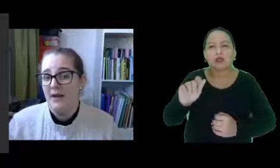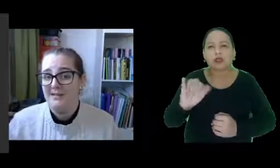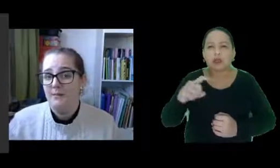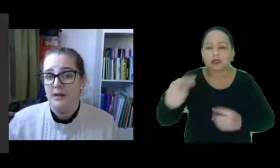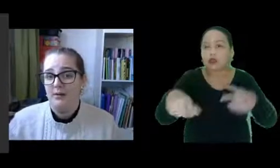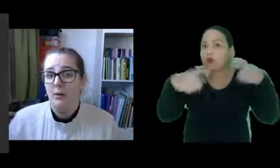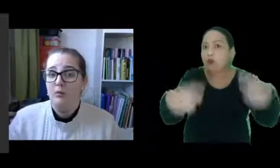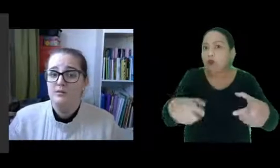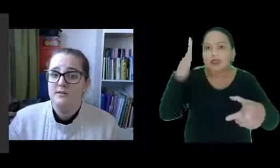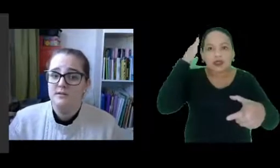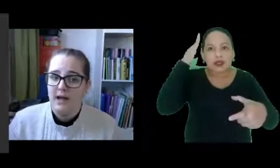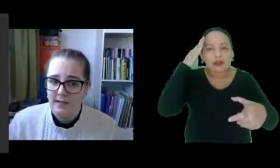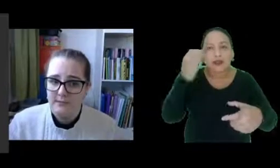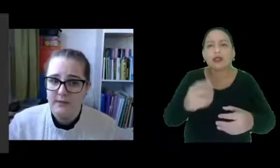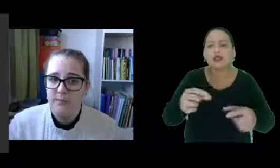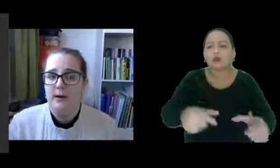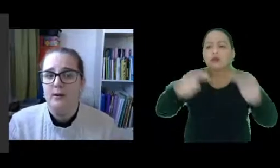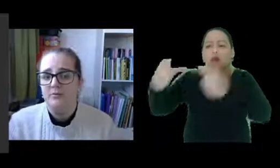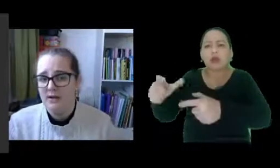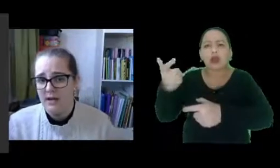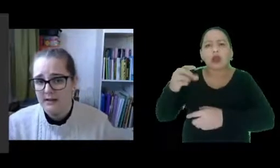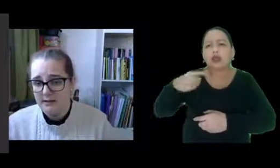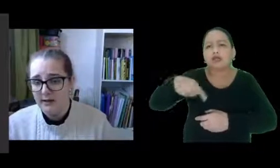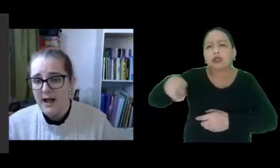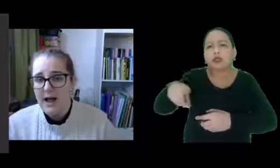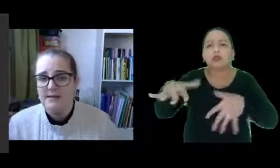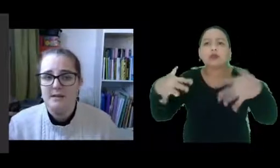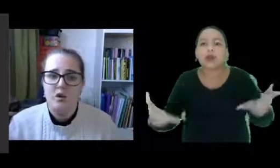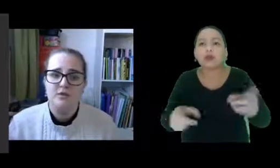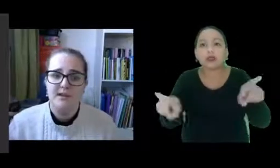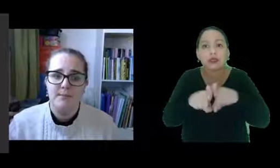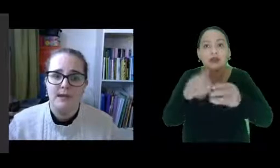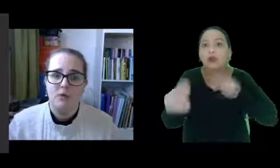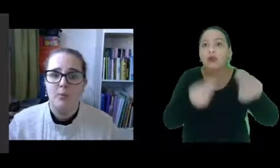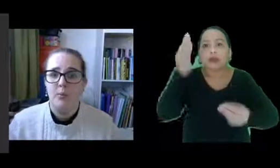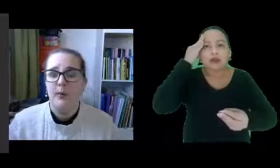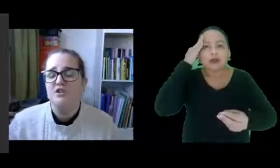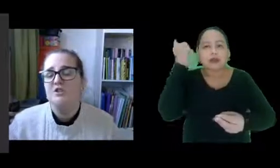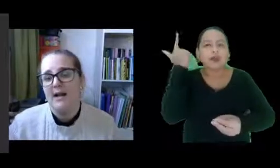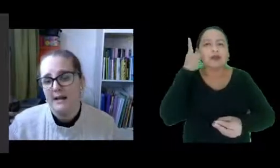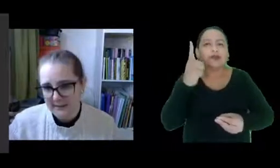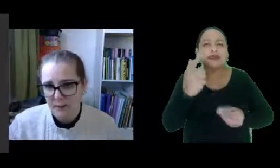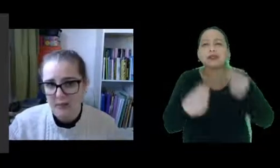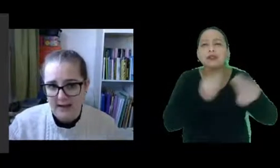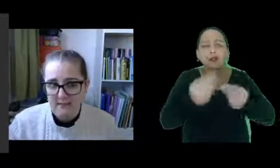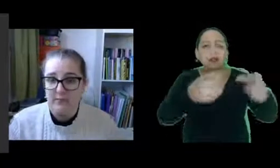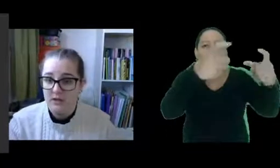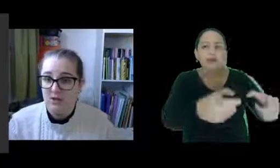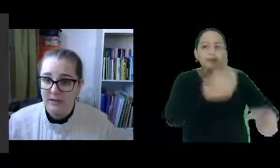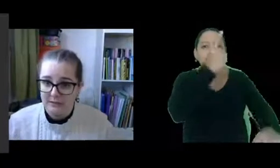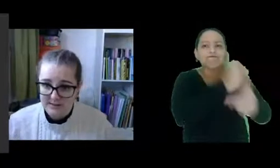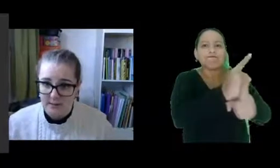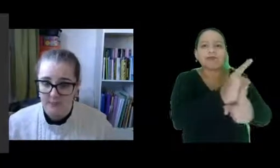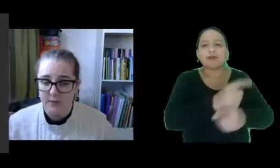It refers to knowing where you are and where you want to go, as well as how you can get to the place.